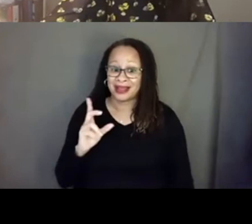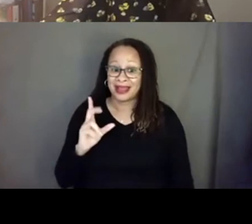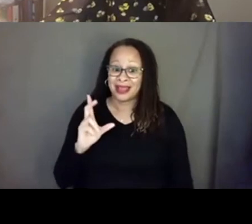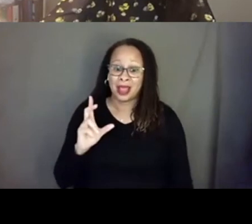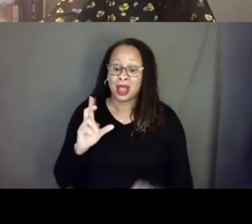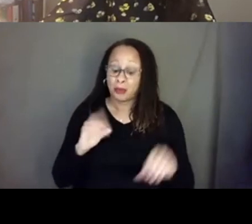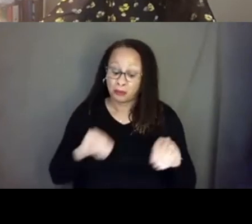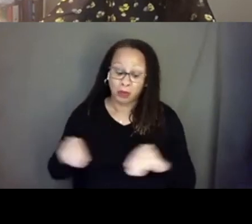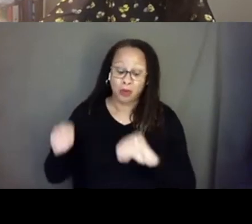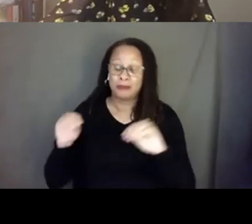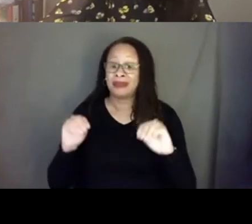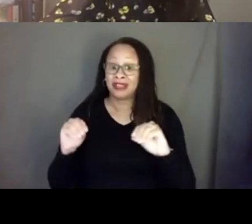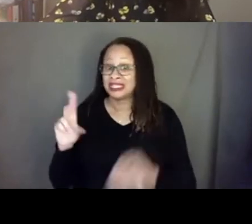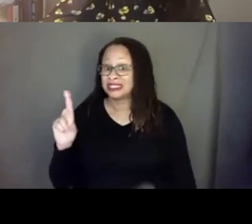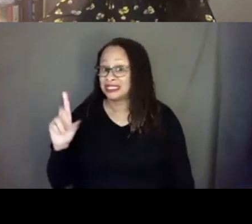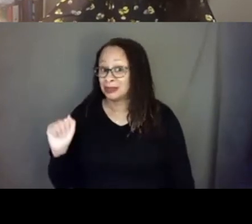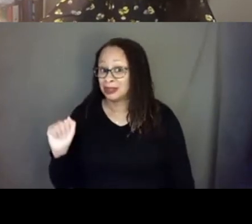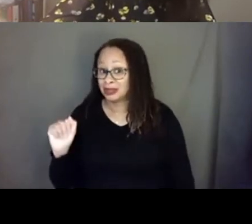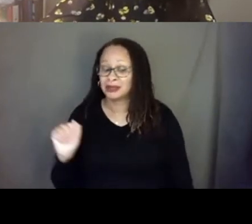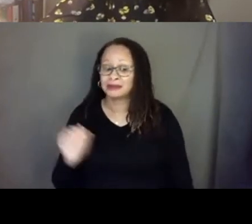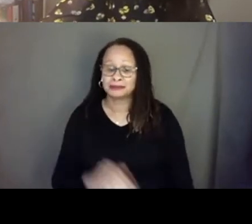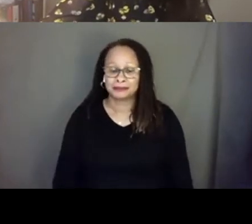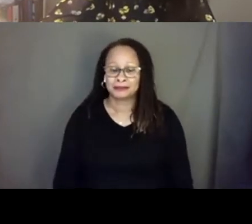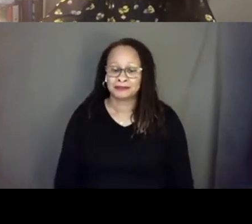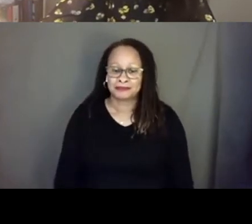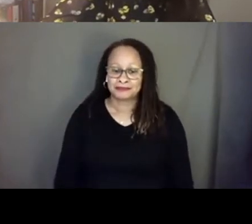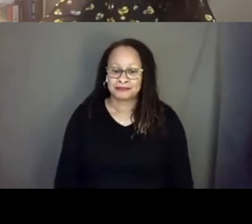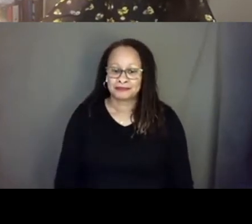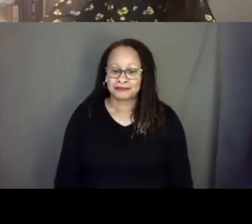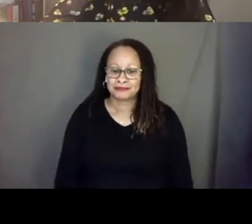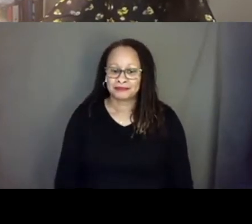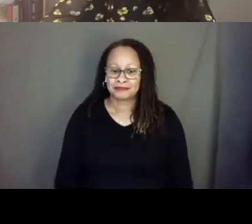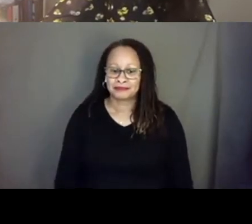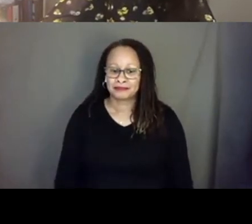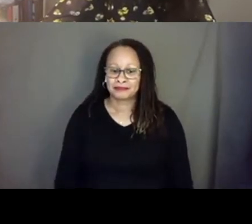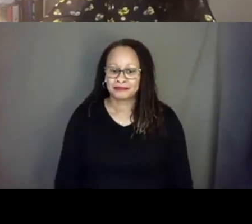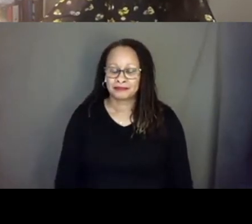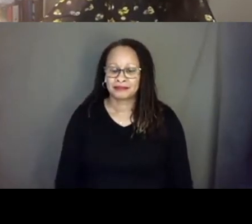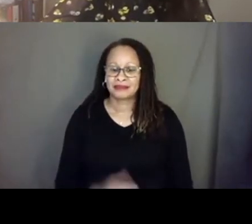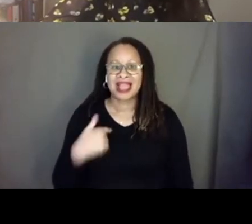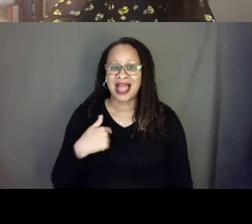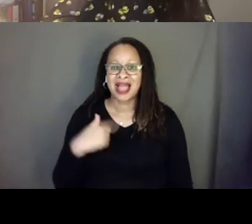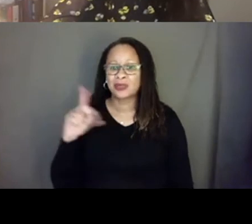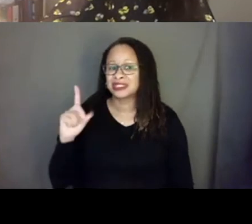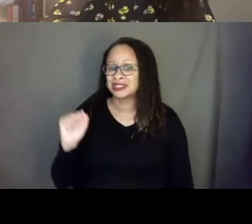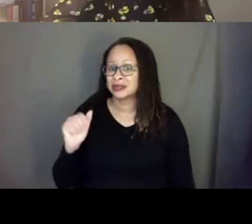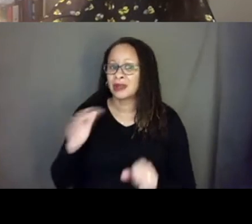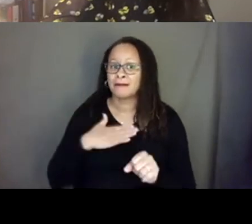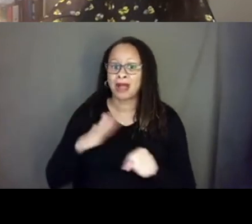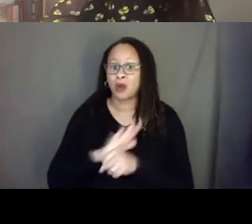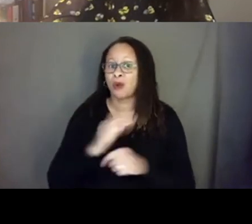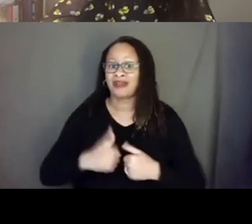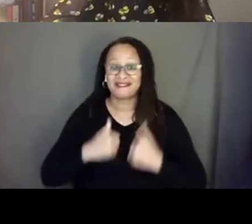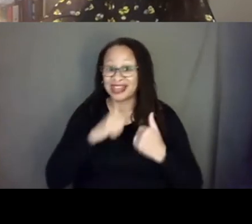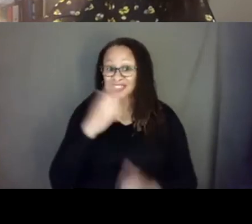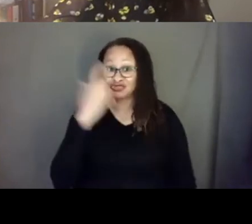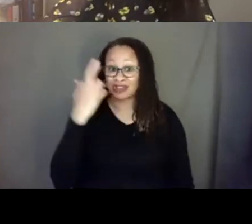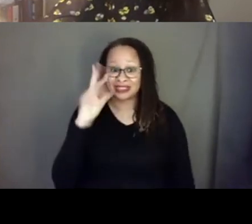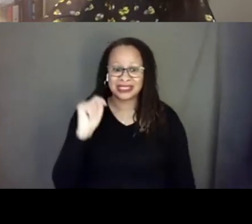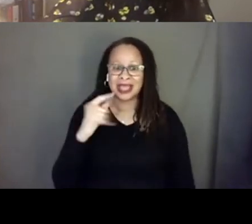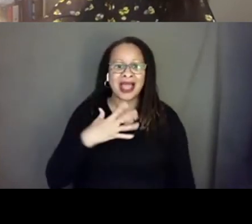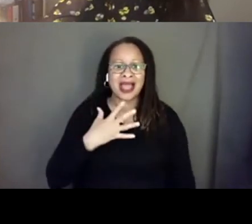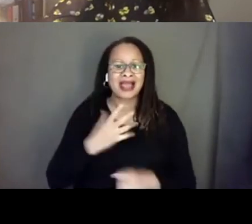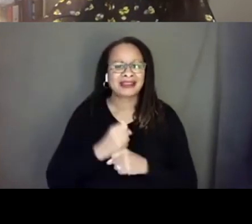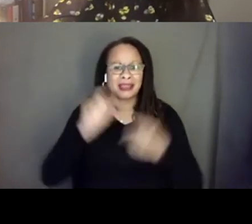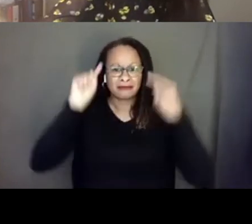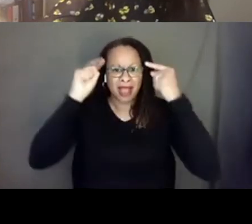my mobility disability, I was disabled my whole life and I didn't realize I was disabled. I get migraines,